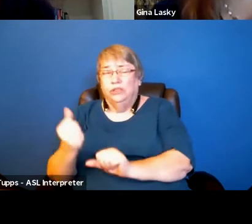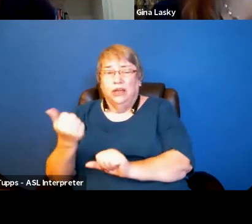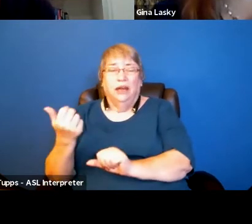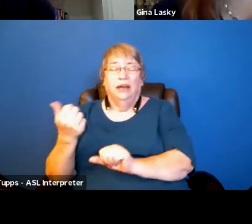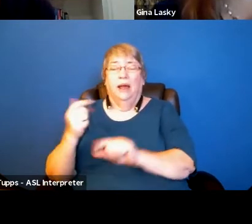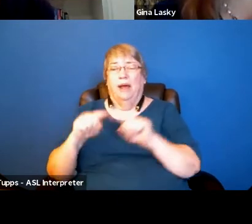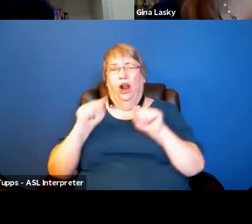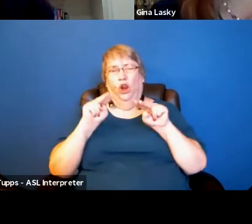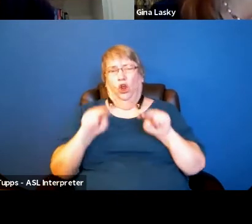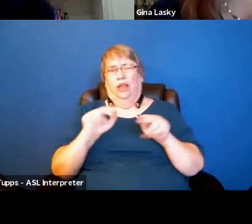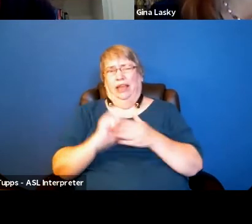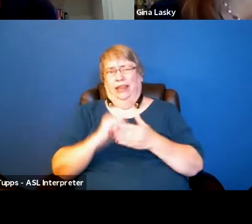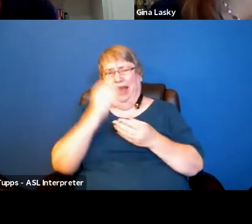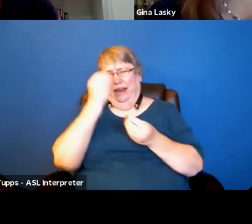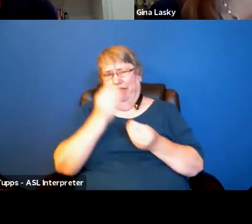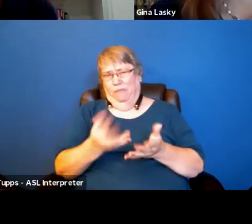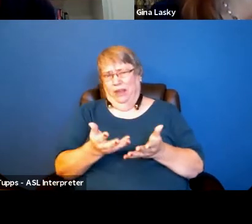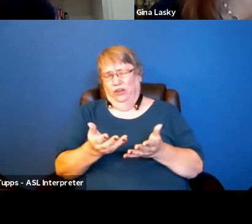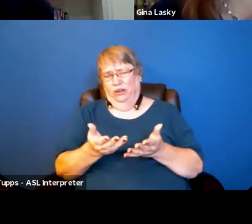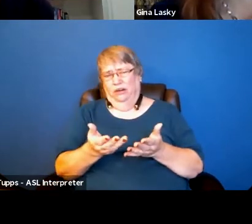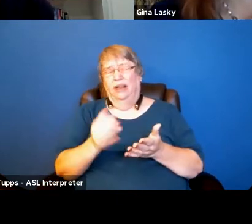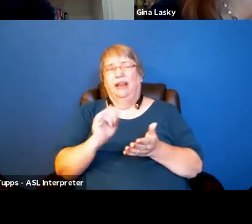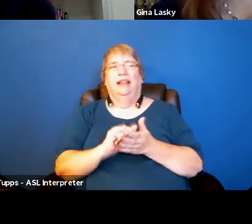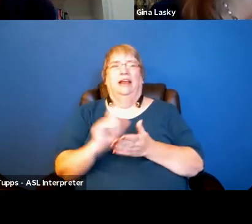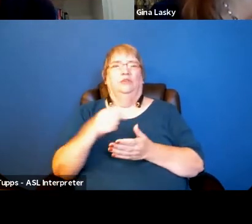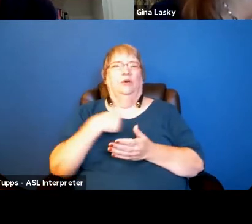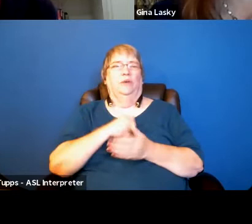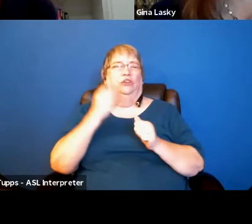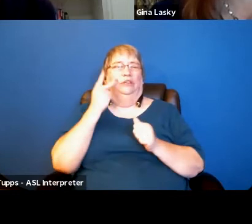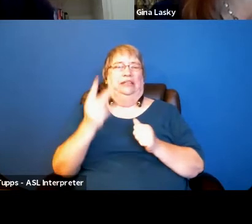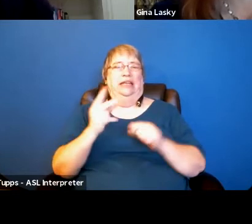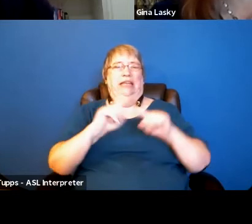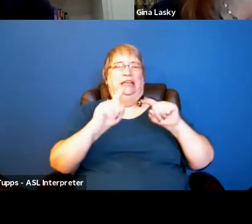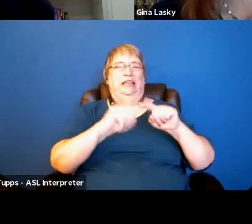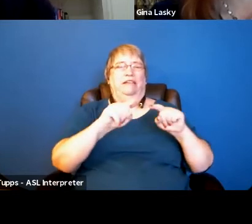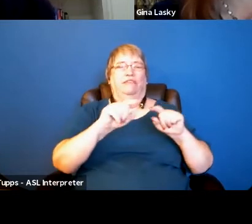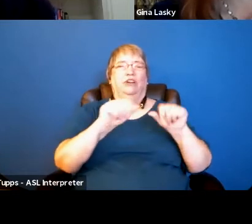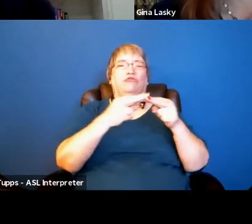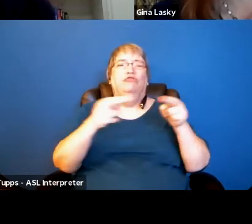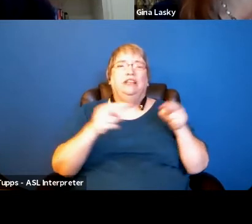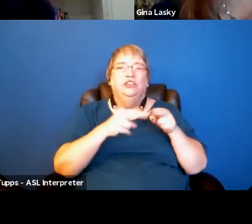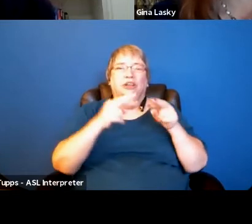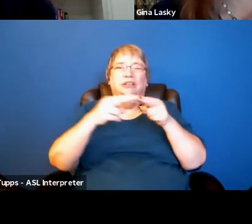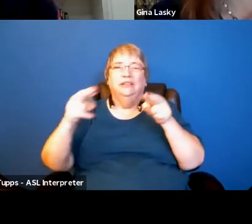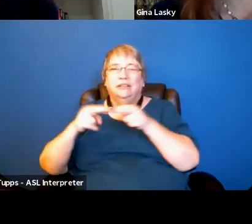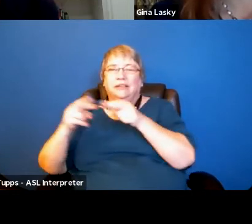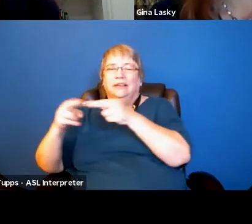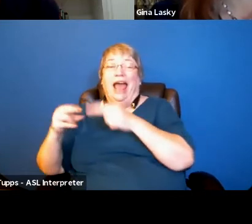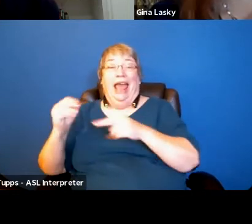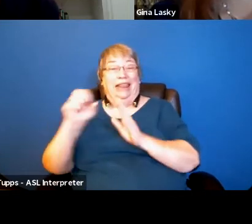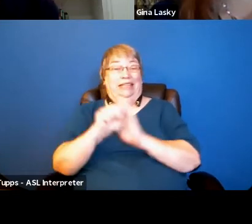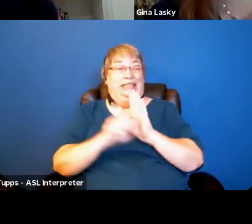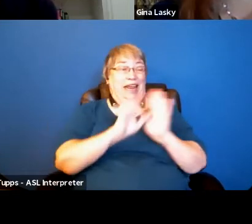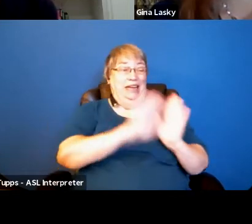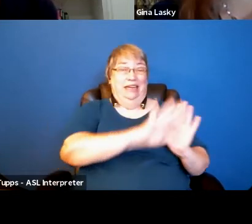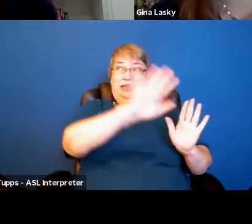the data present a picture of the extent of behavioral health need by region and the variation that exists across the state.